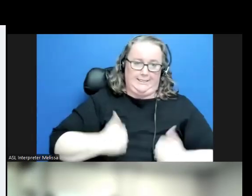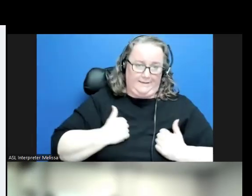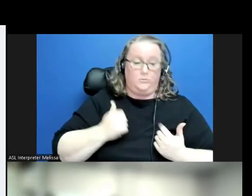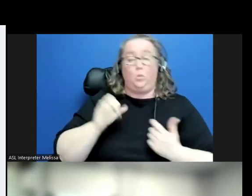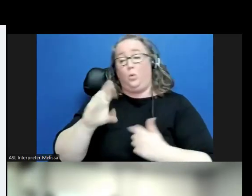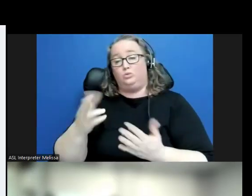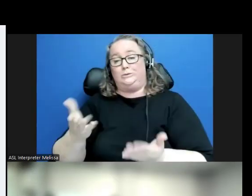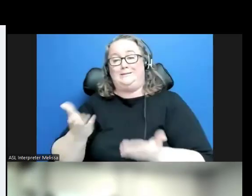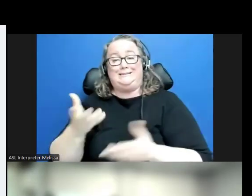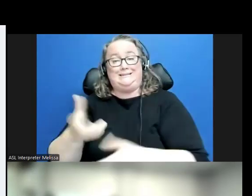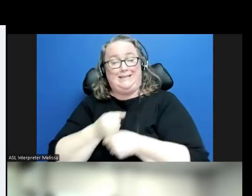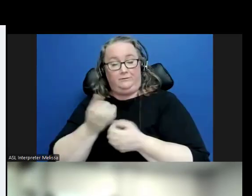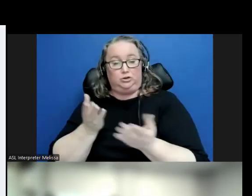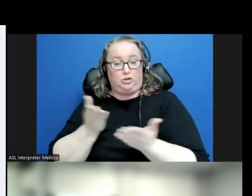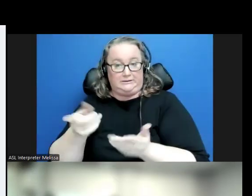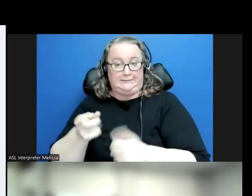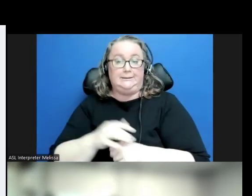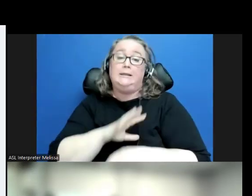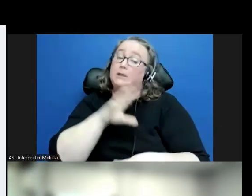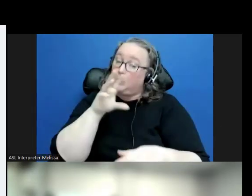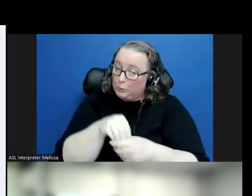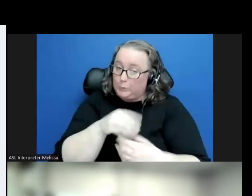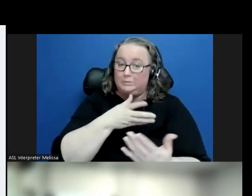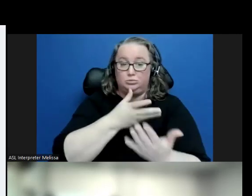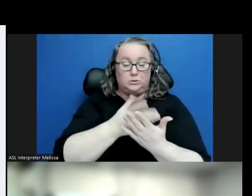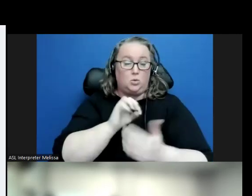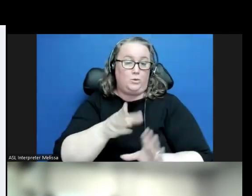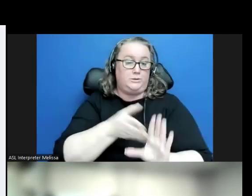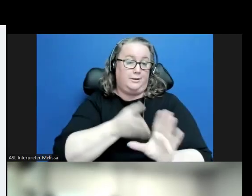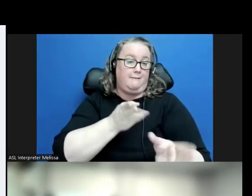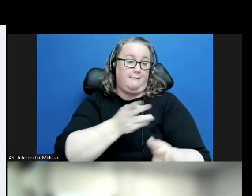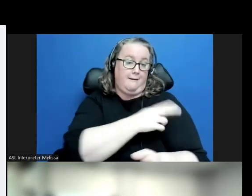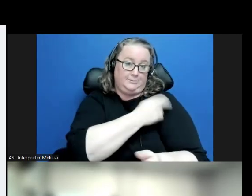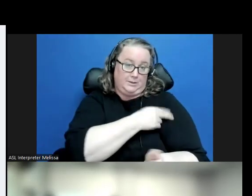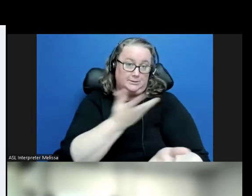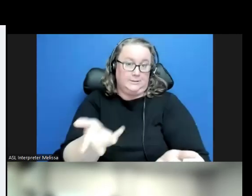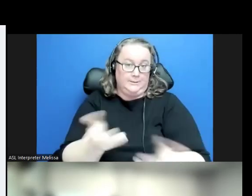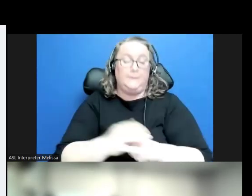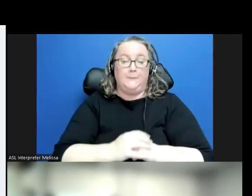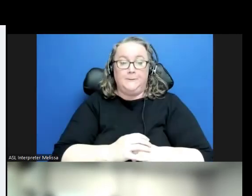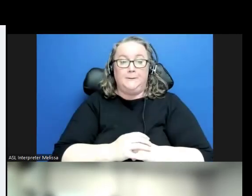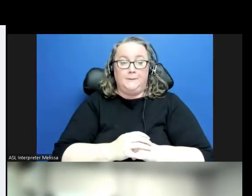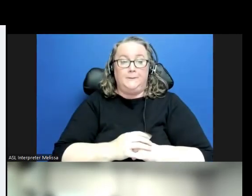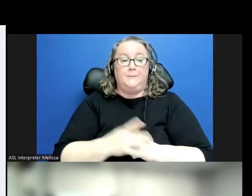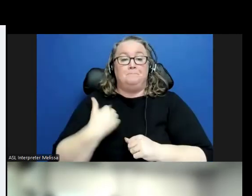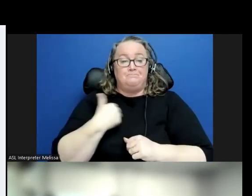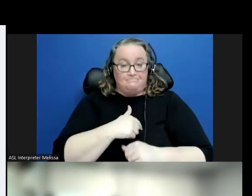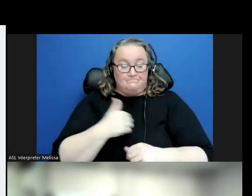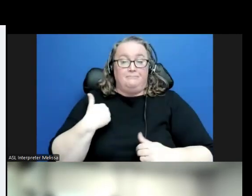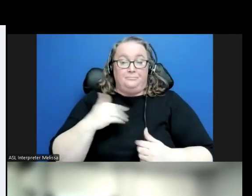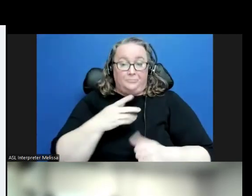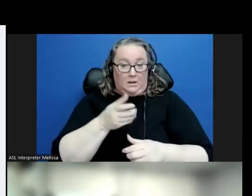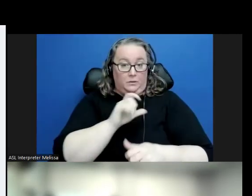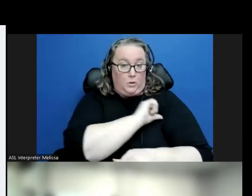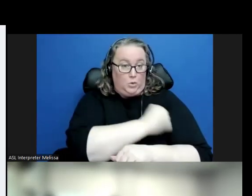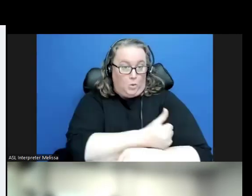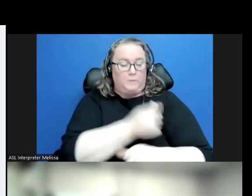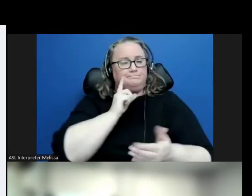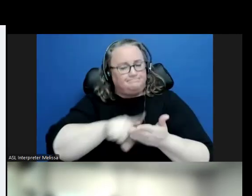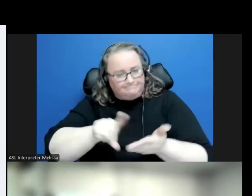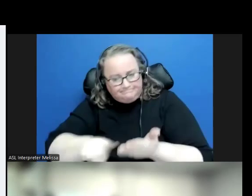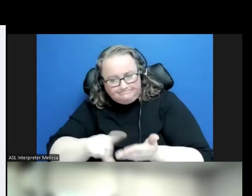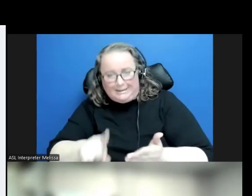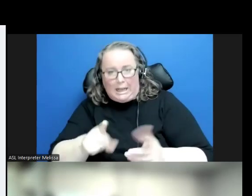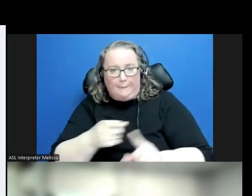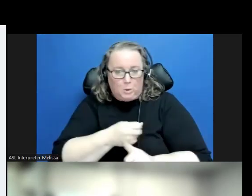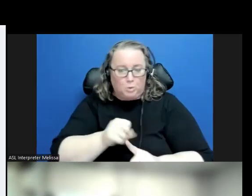services, which includes prisons and psychiatric hospitals. We also have the authority to investigate abuse and